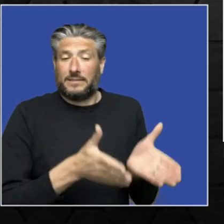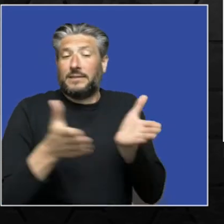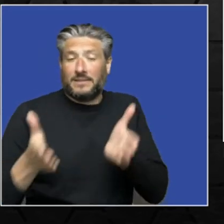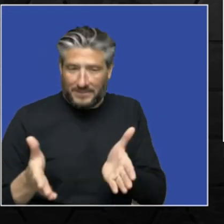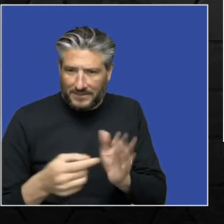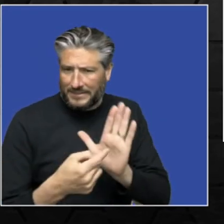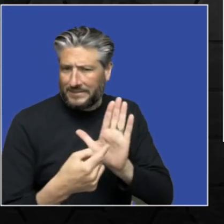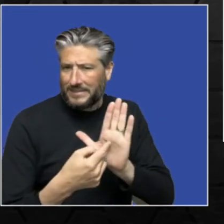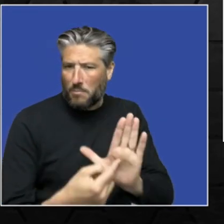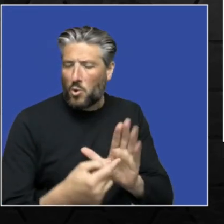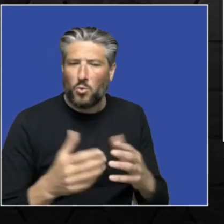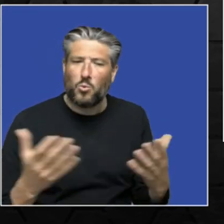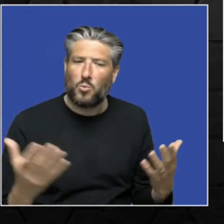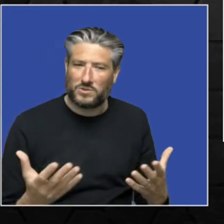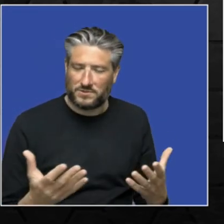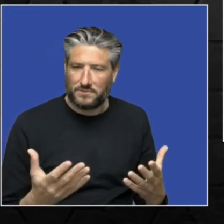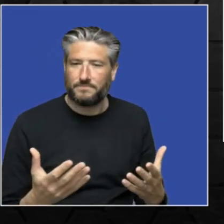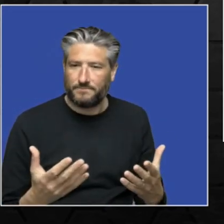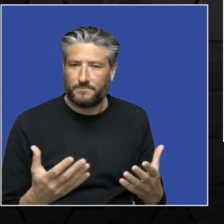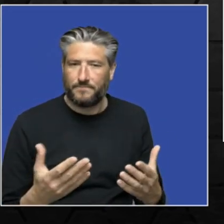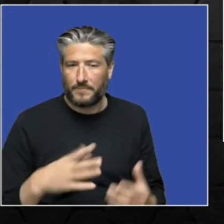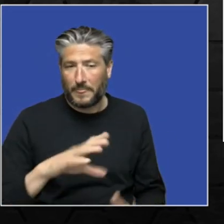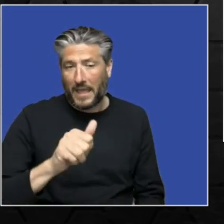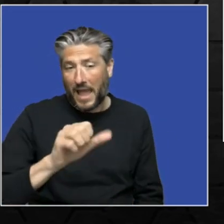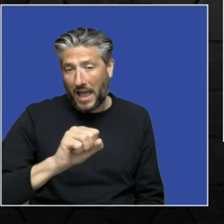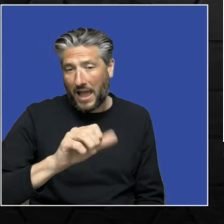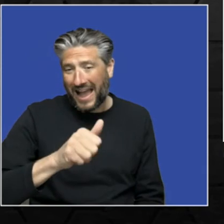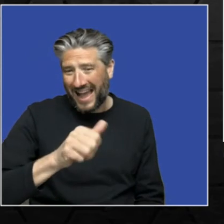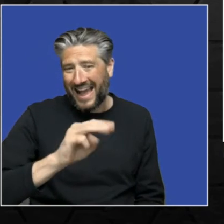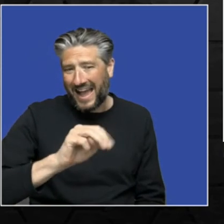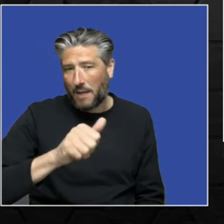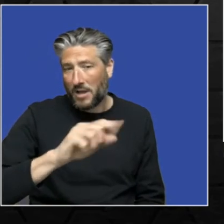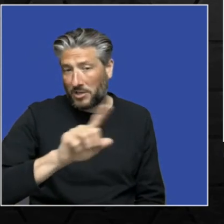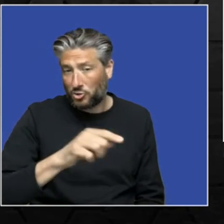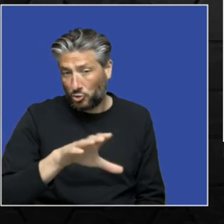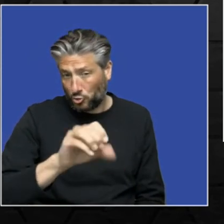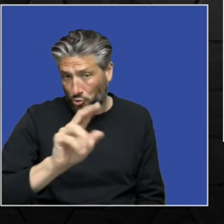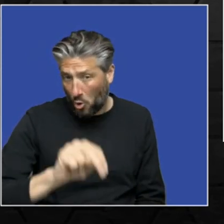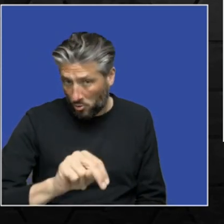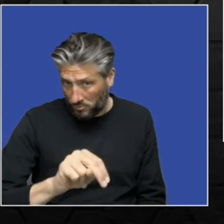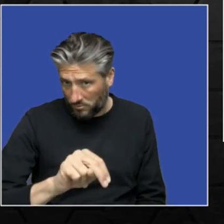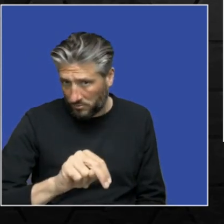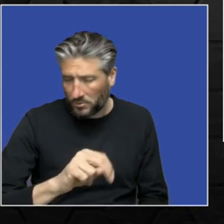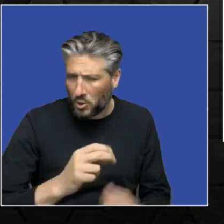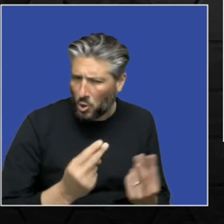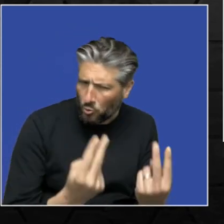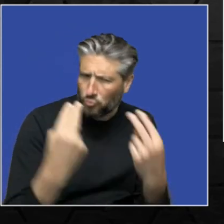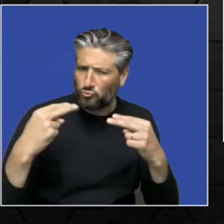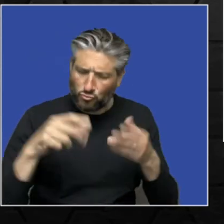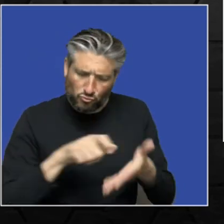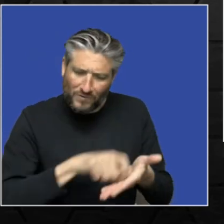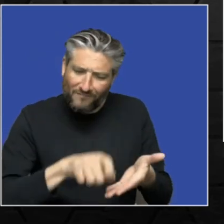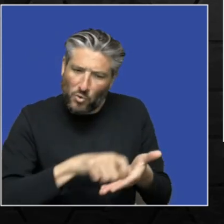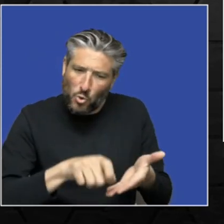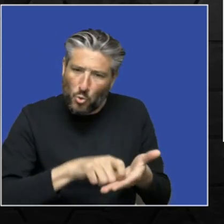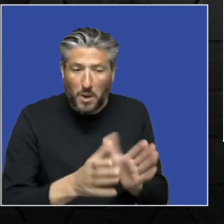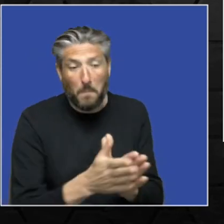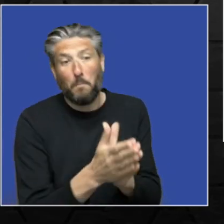classifying Amazon reviews. Okay, so you have reviews out there for books on Amazon, book reviews, and then, we are